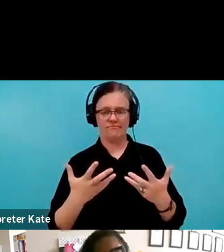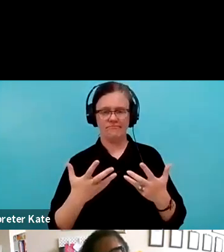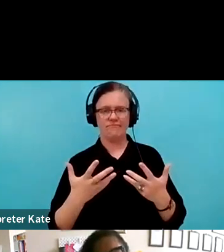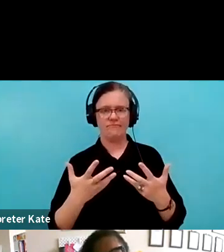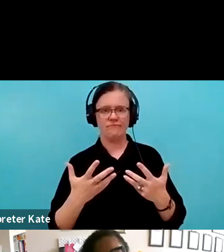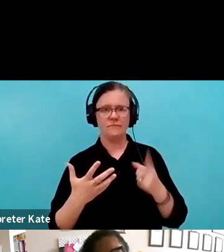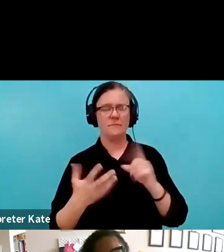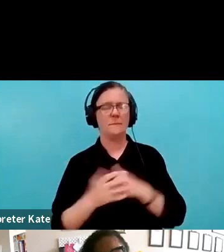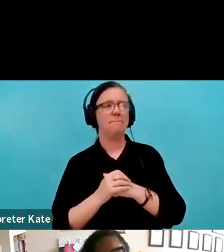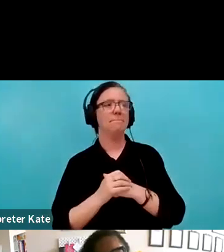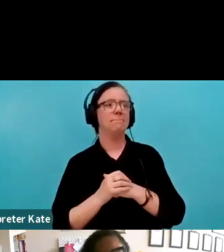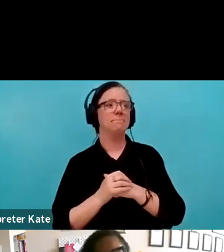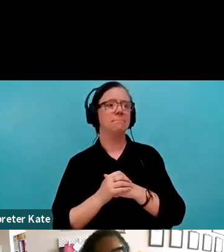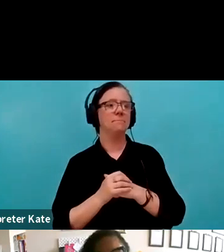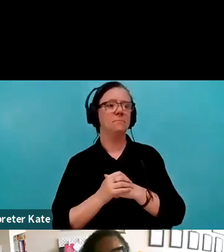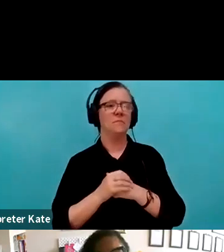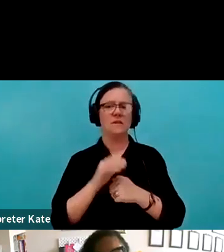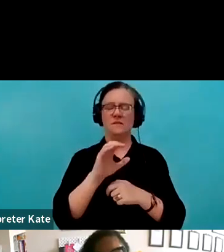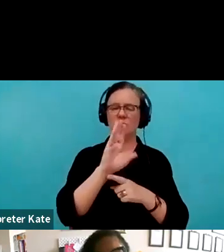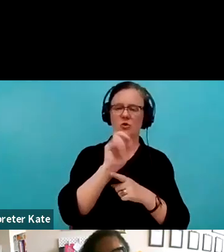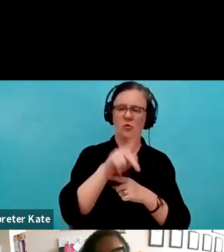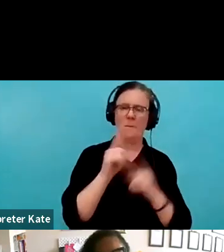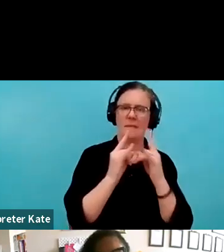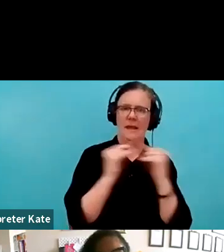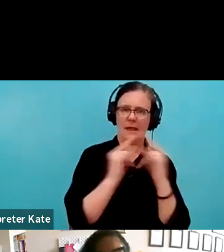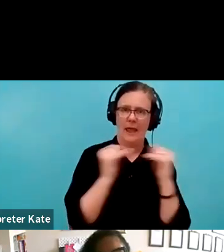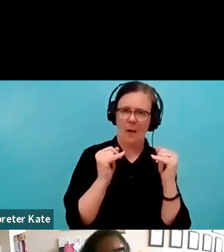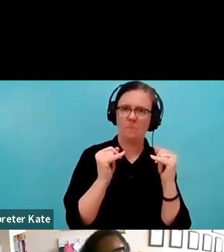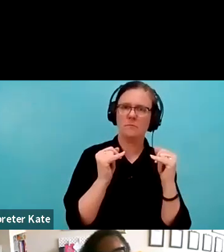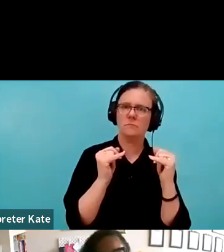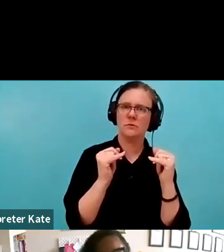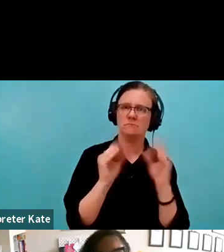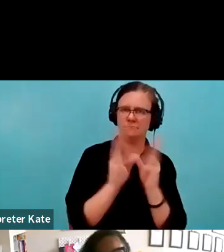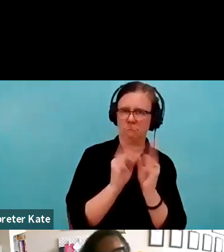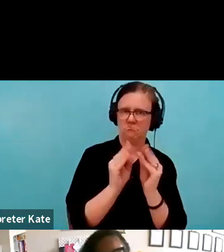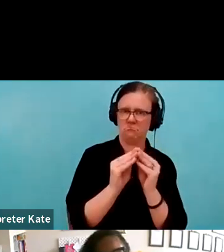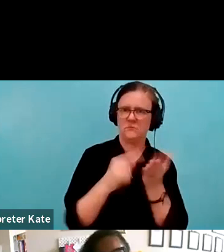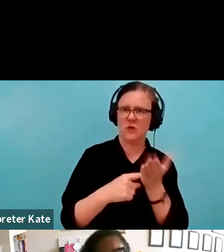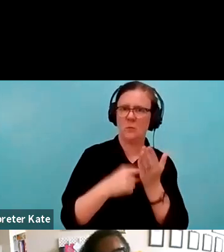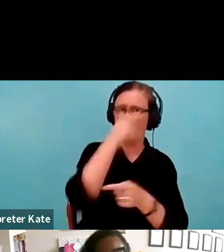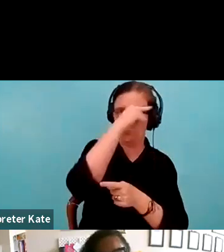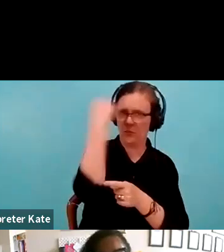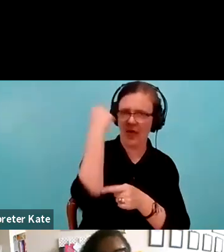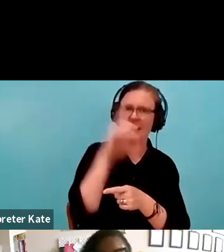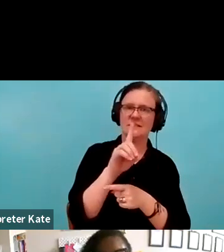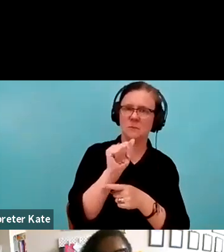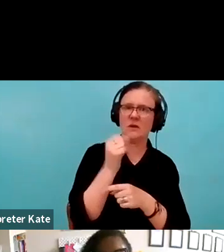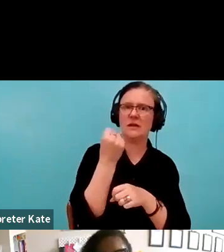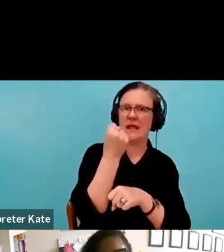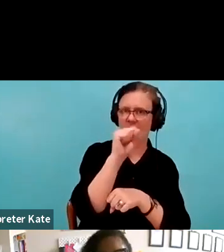was an incredible Crip Camp, virtual Crip Camp session on the history of Black disabled